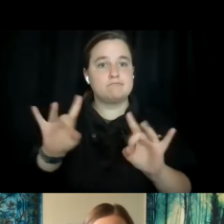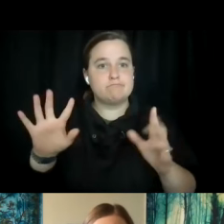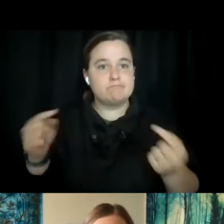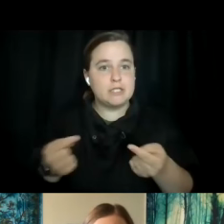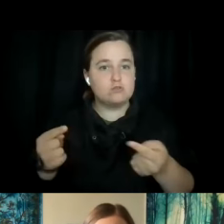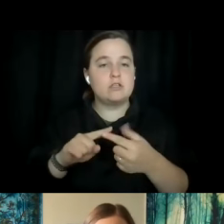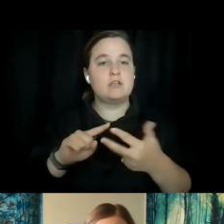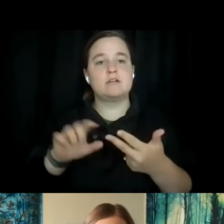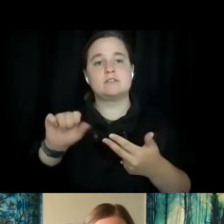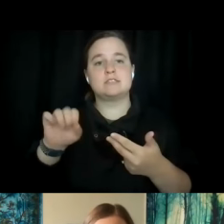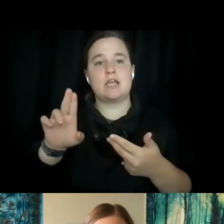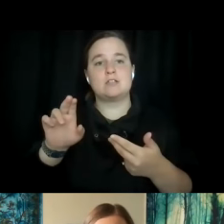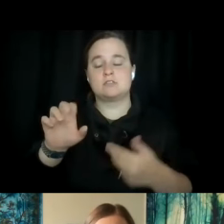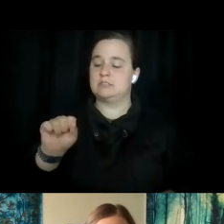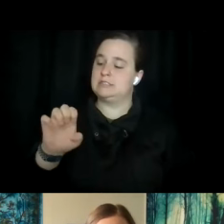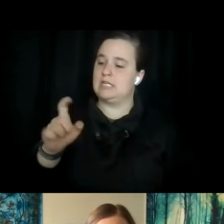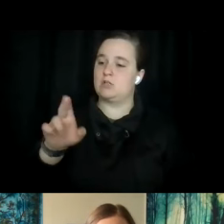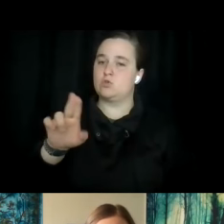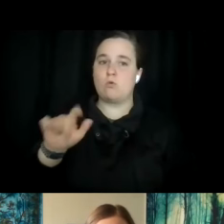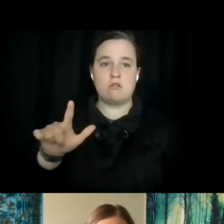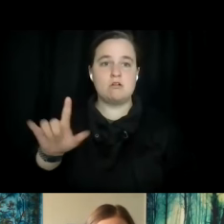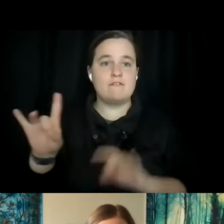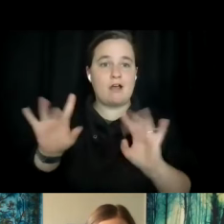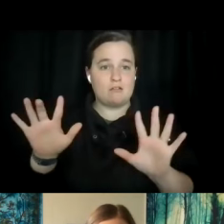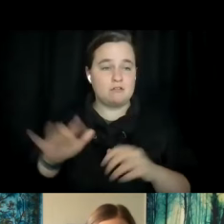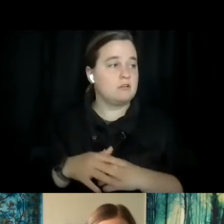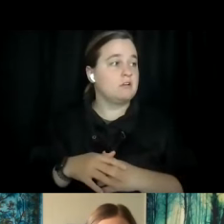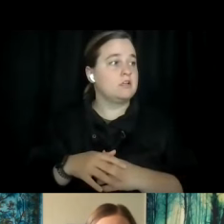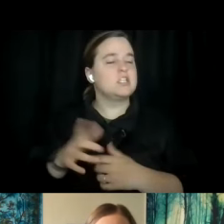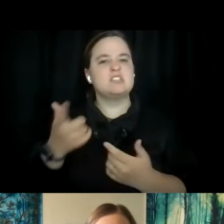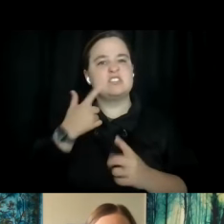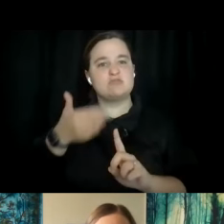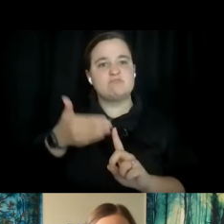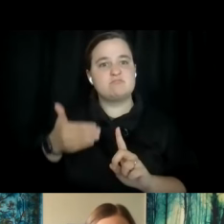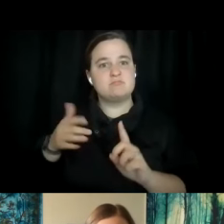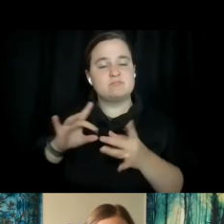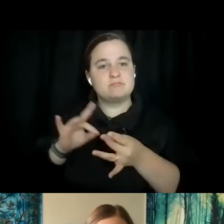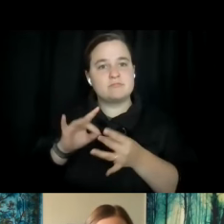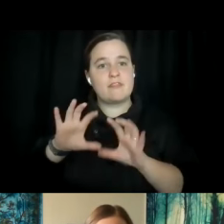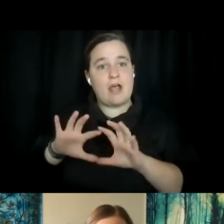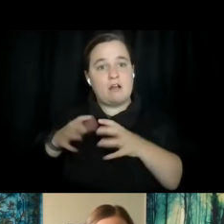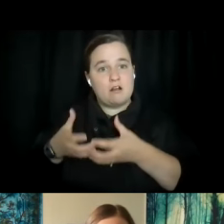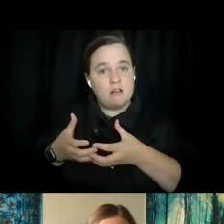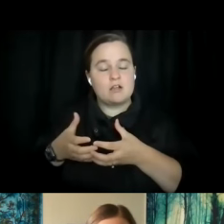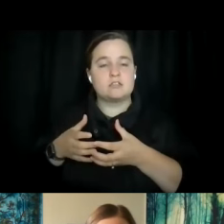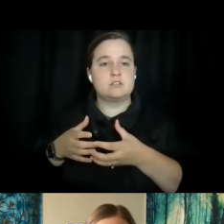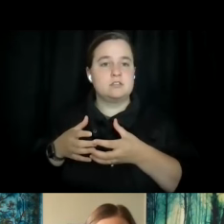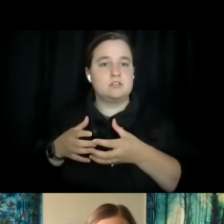see how what we just talked about, that collective trauma, the systems of